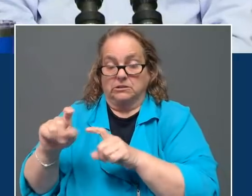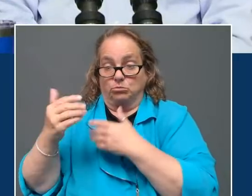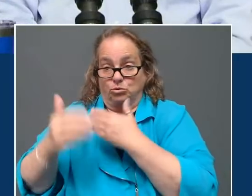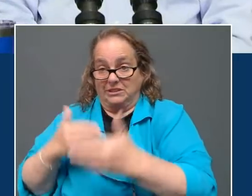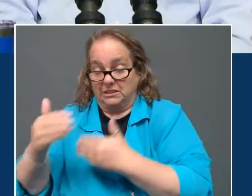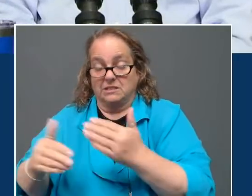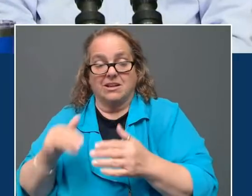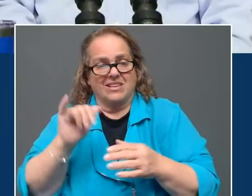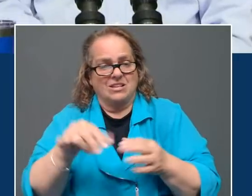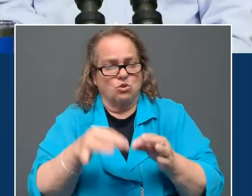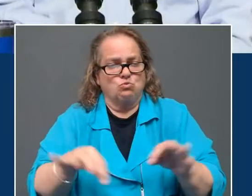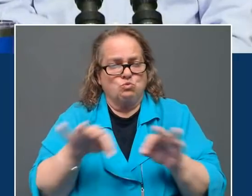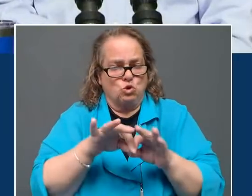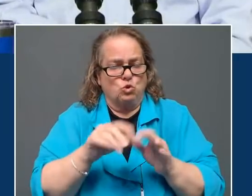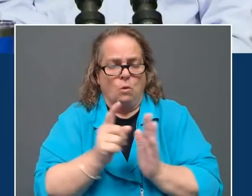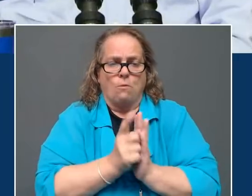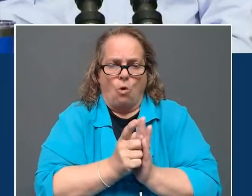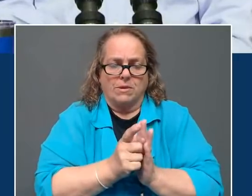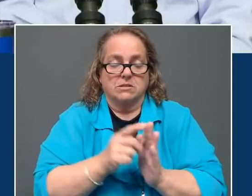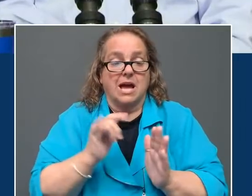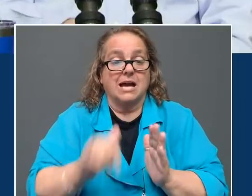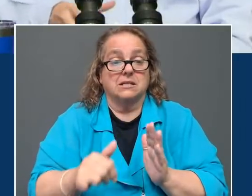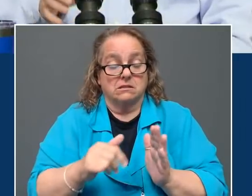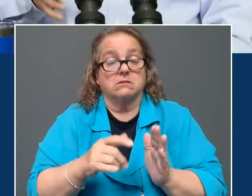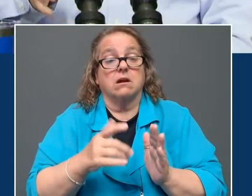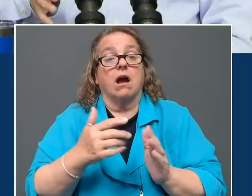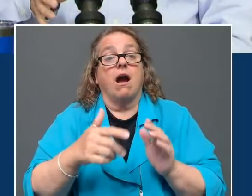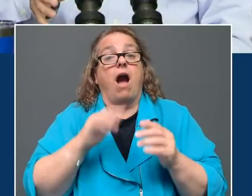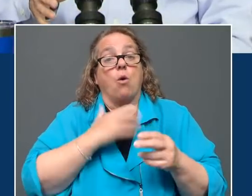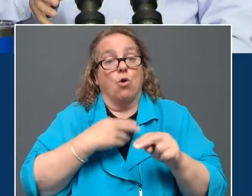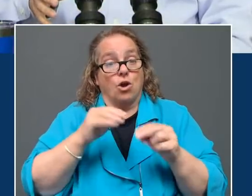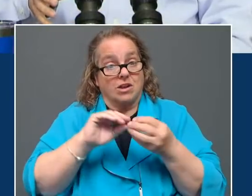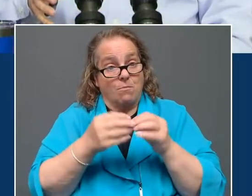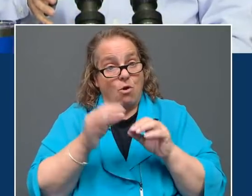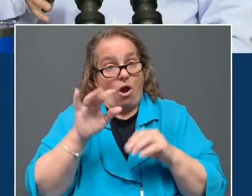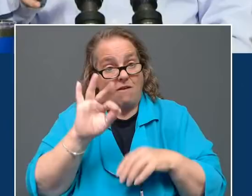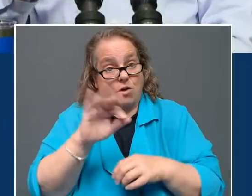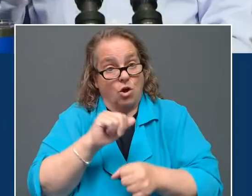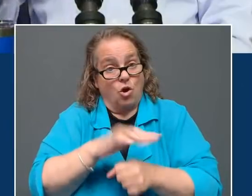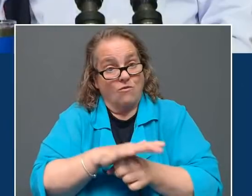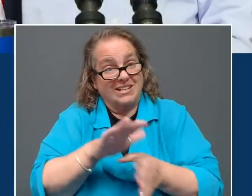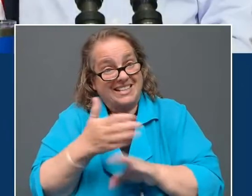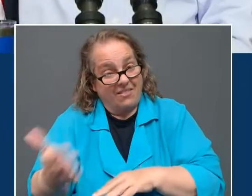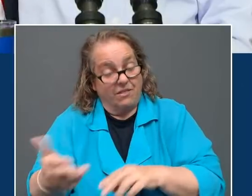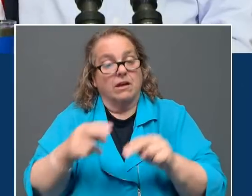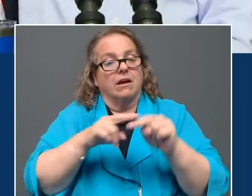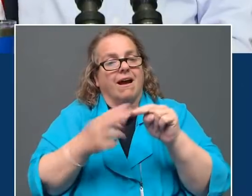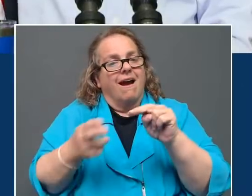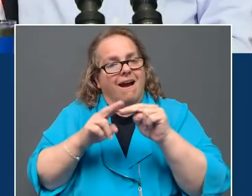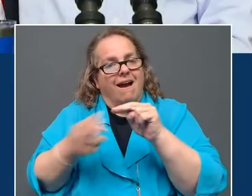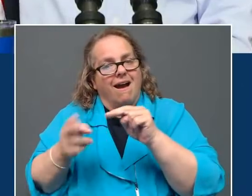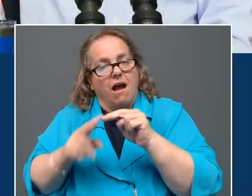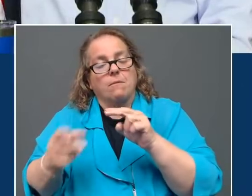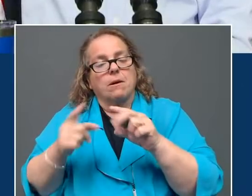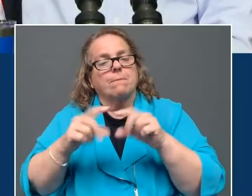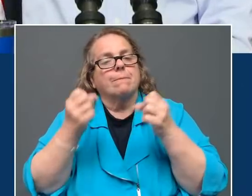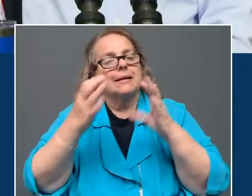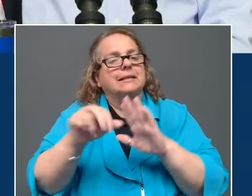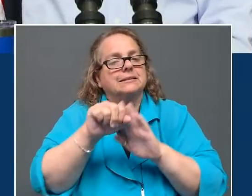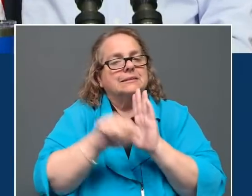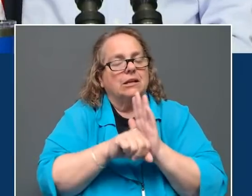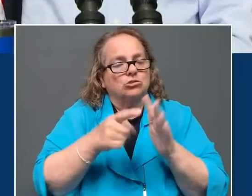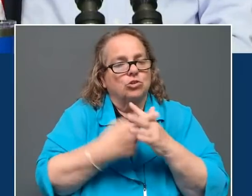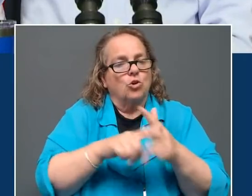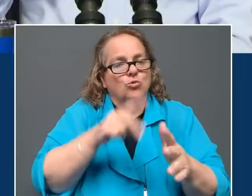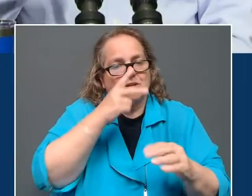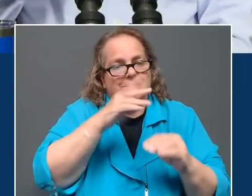of steady decline in cases and deaths from COVID nationwide, many states are seeing a plateau and some a significant